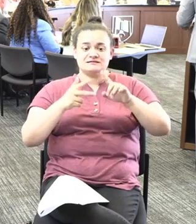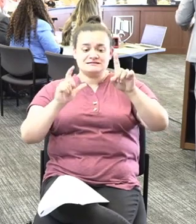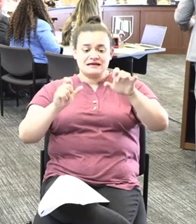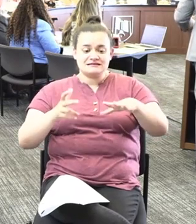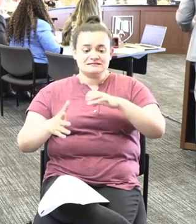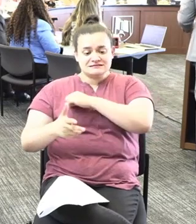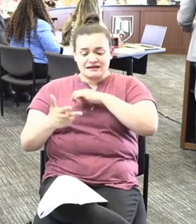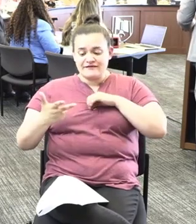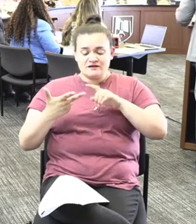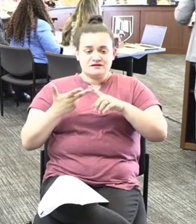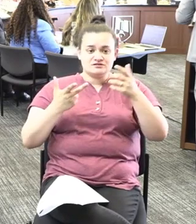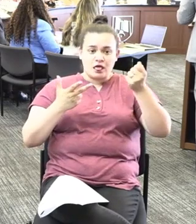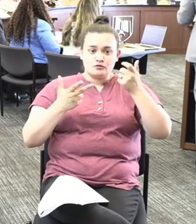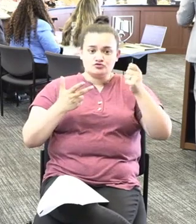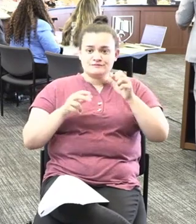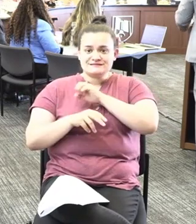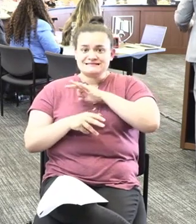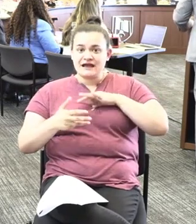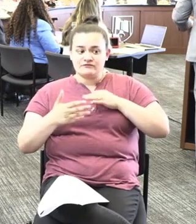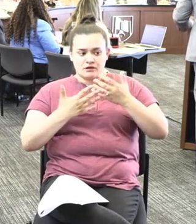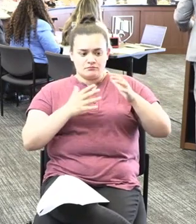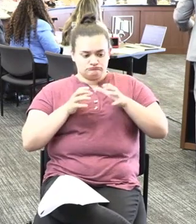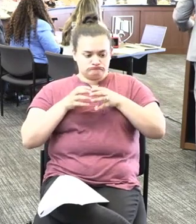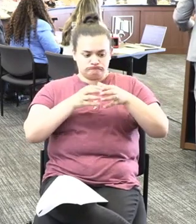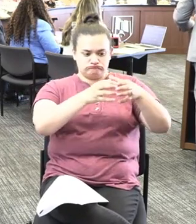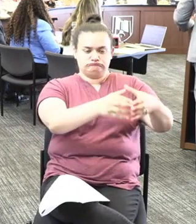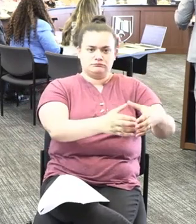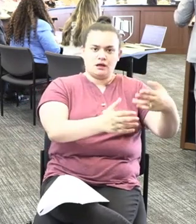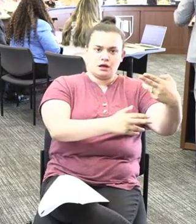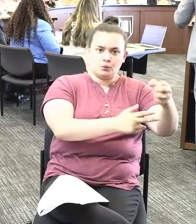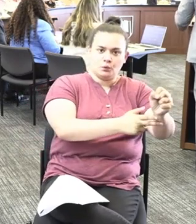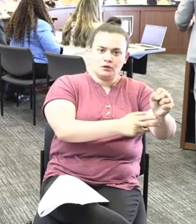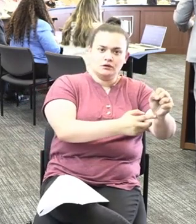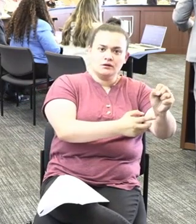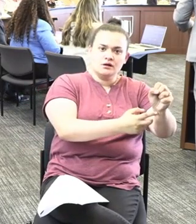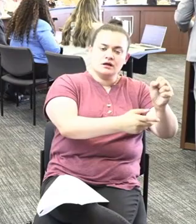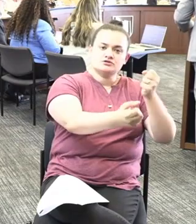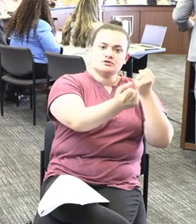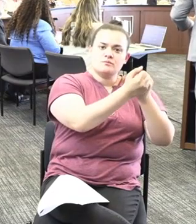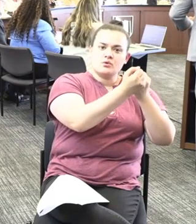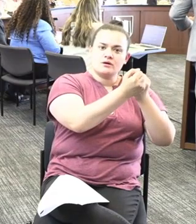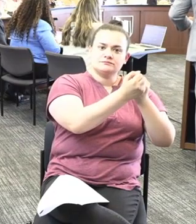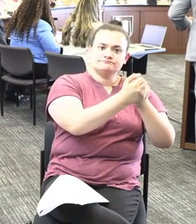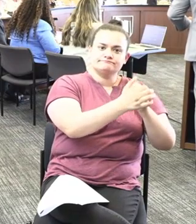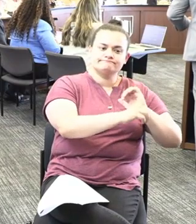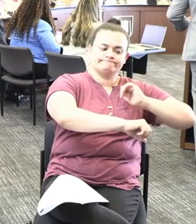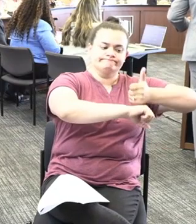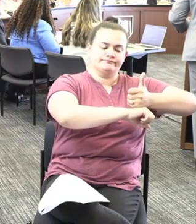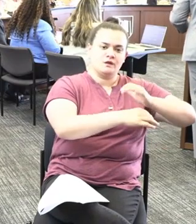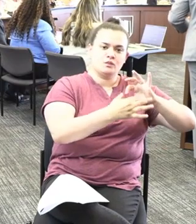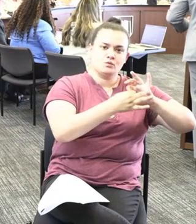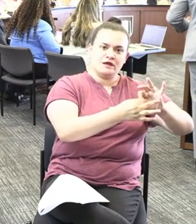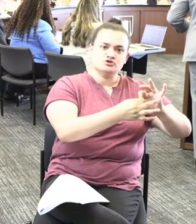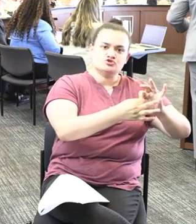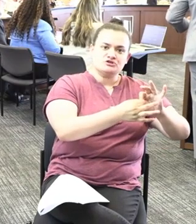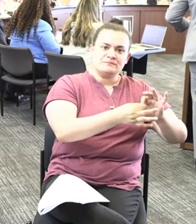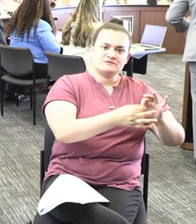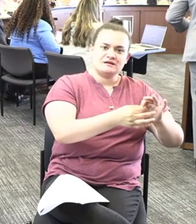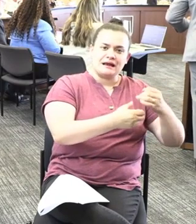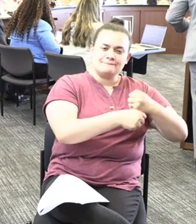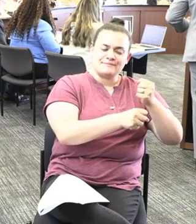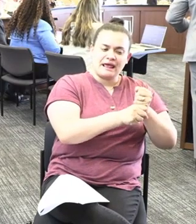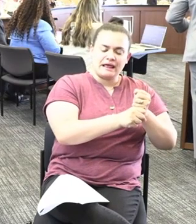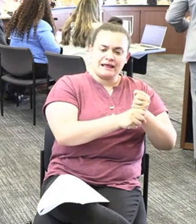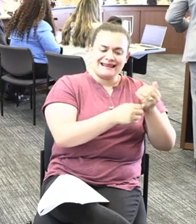scholarship staff that go into those high schools and support building those relationships and making the ease